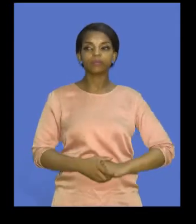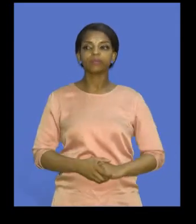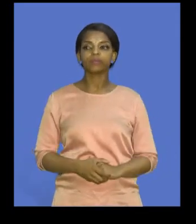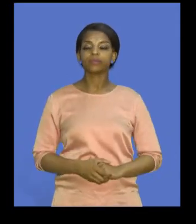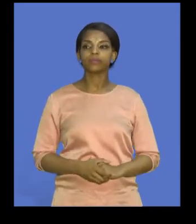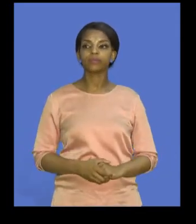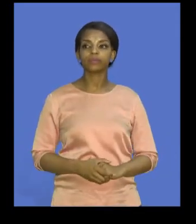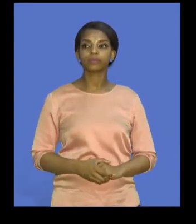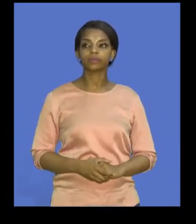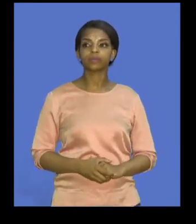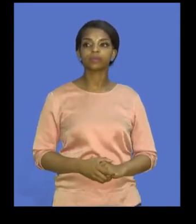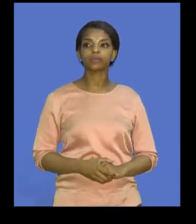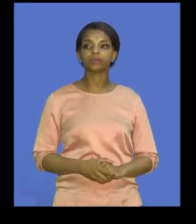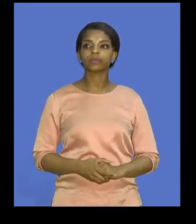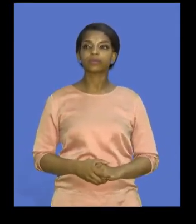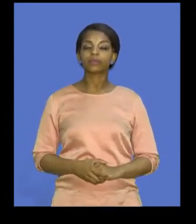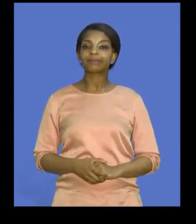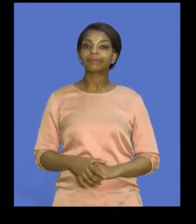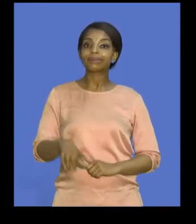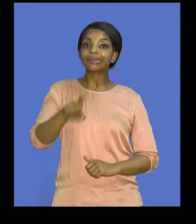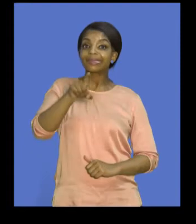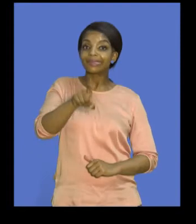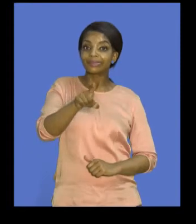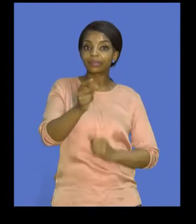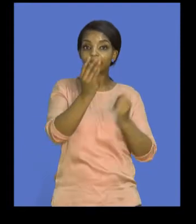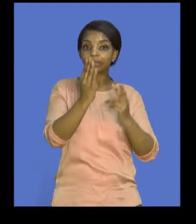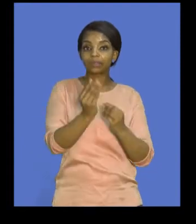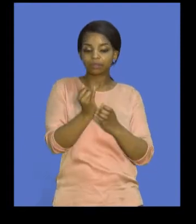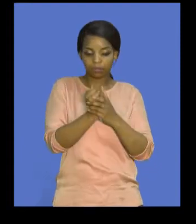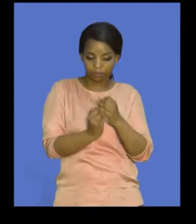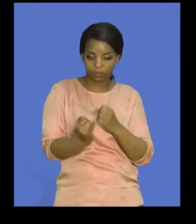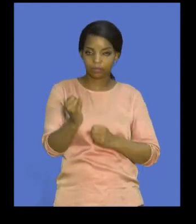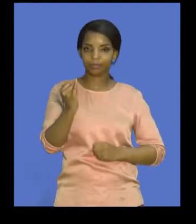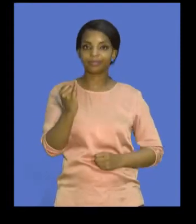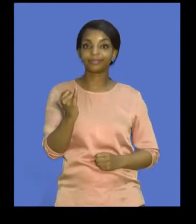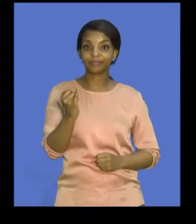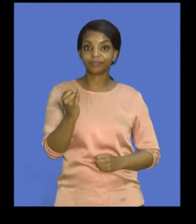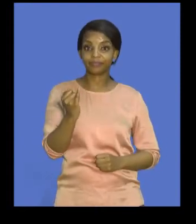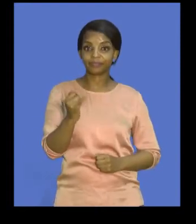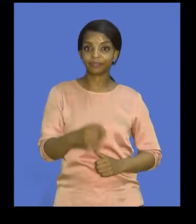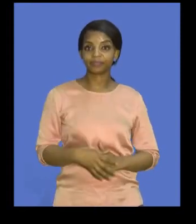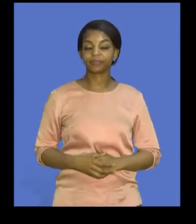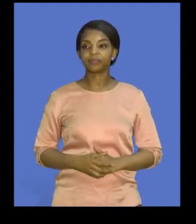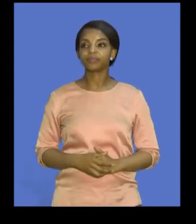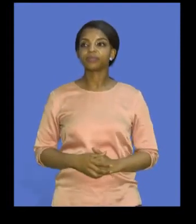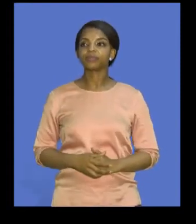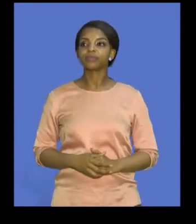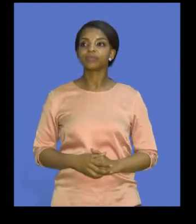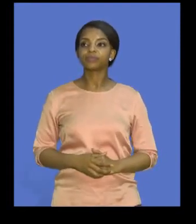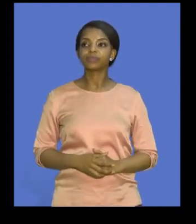And this quantity is the independent, right? The one that is manipulated, okay? The independent,